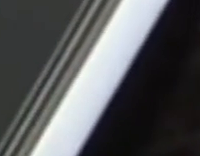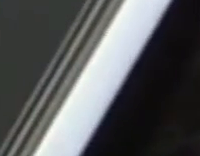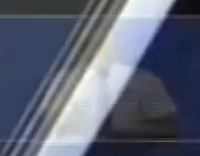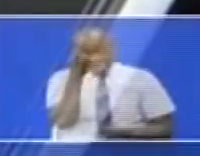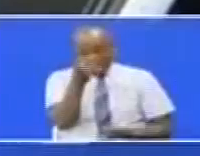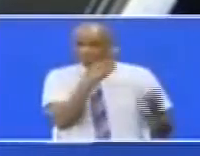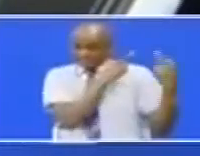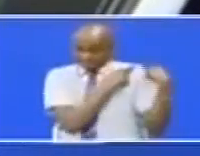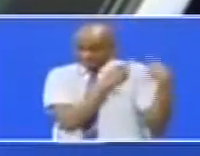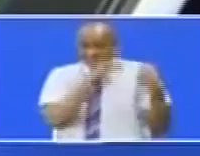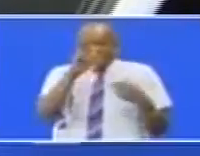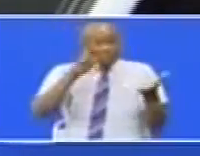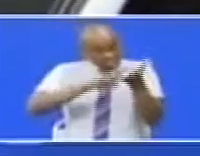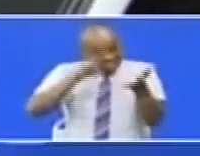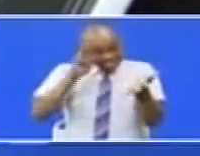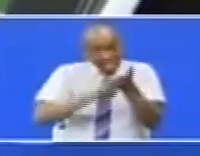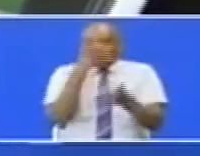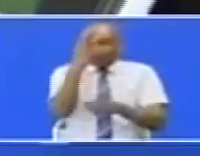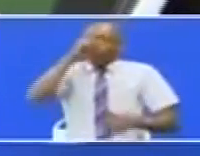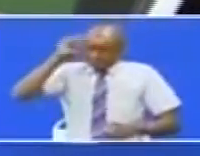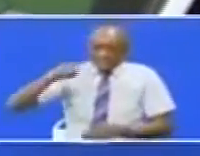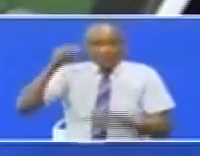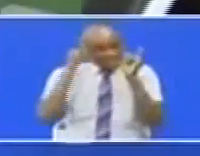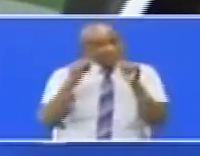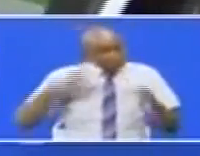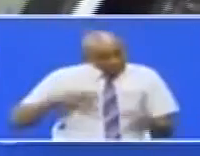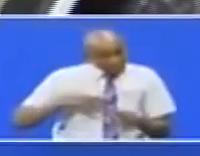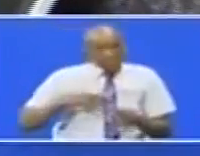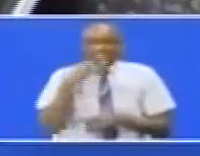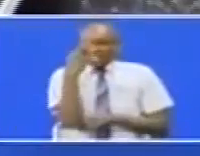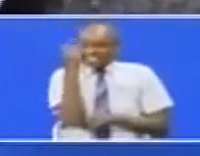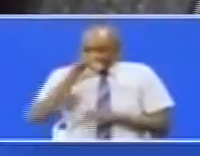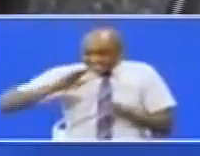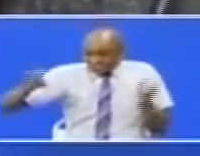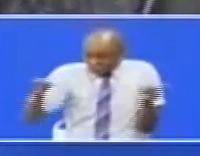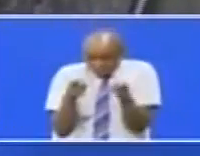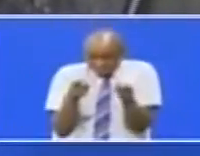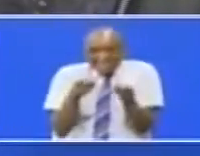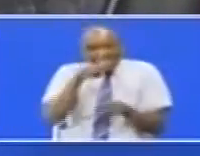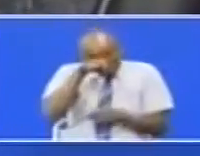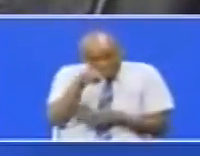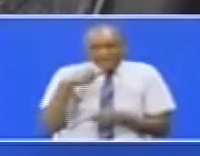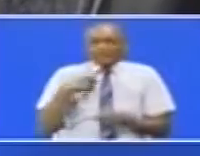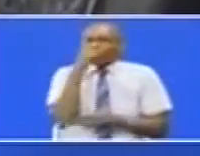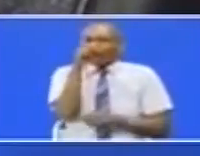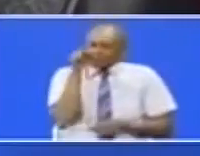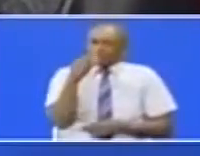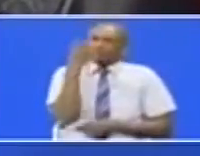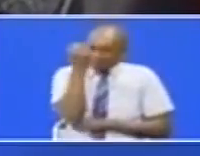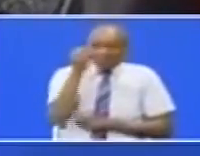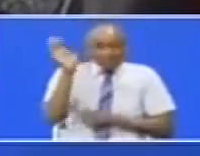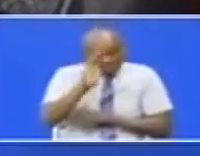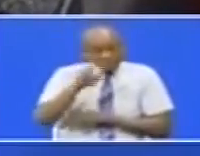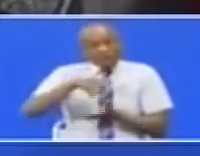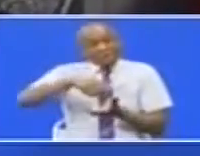Tasked with the daunting task to register 4 million new voters in just 30 days, but faced with a 1.5 billion